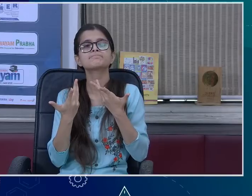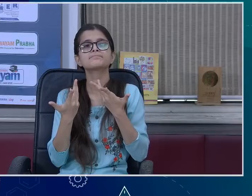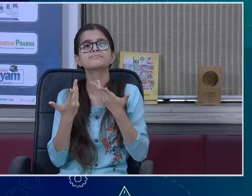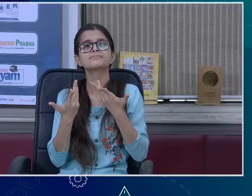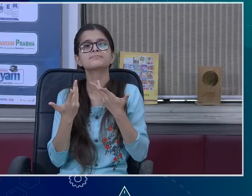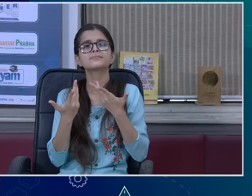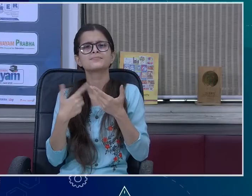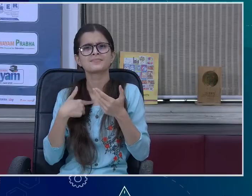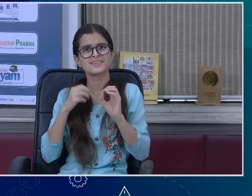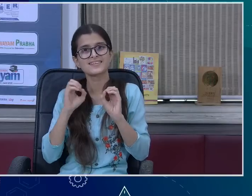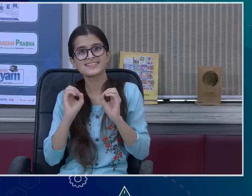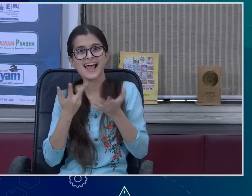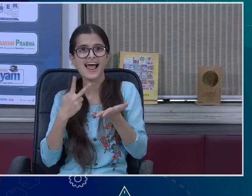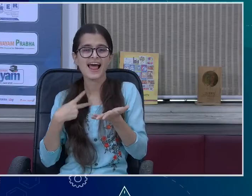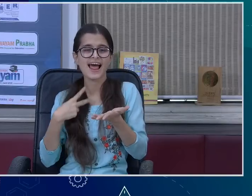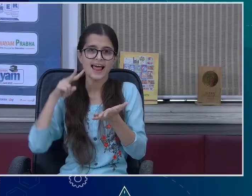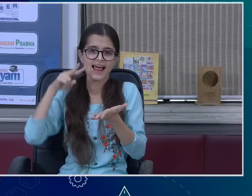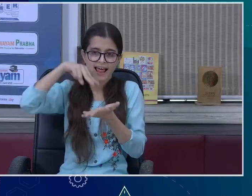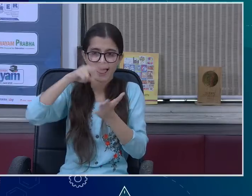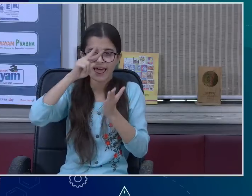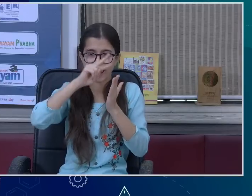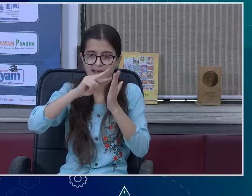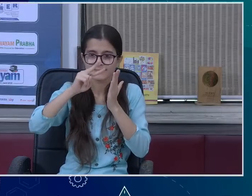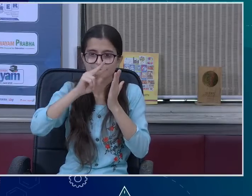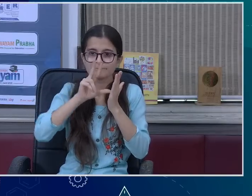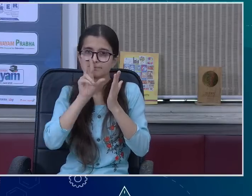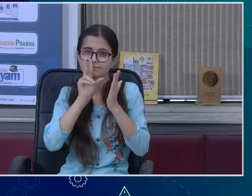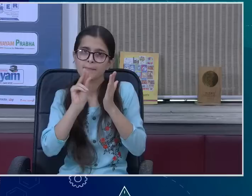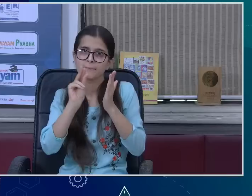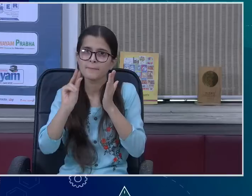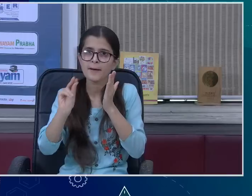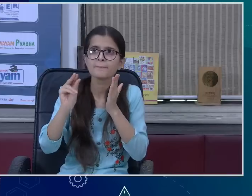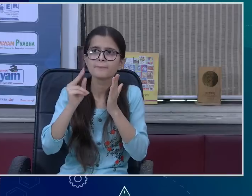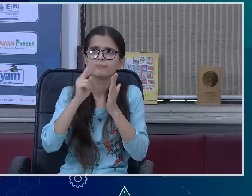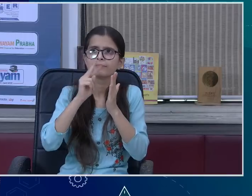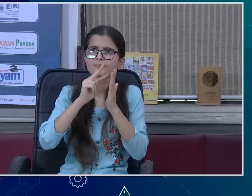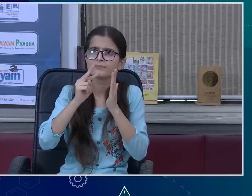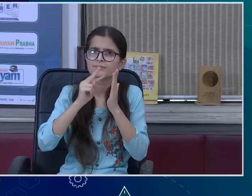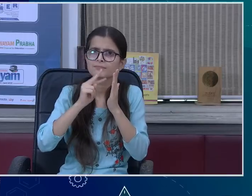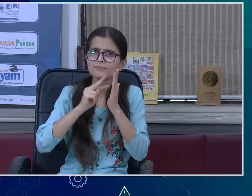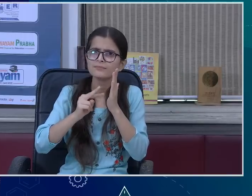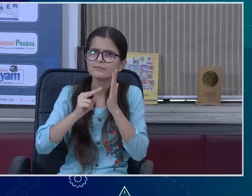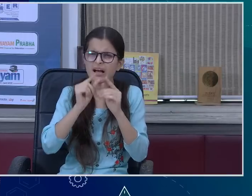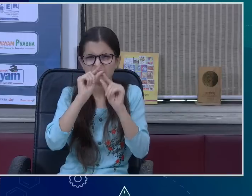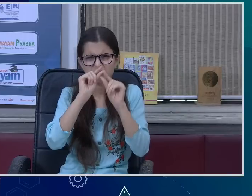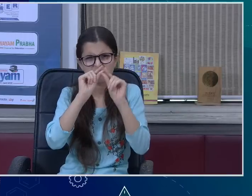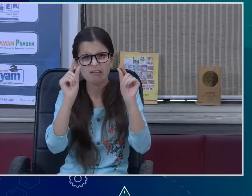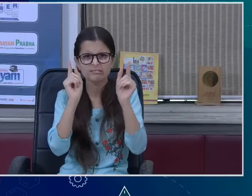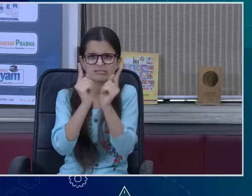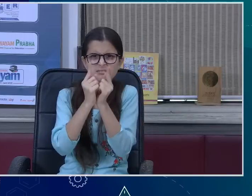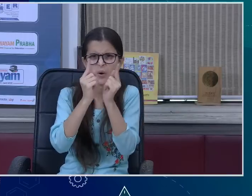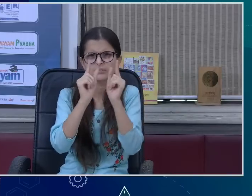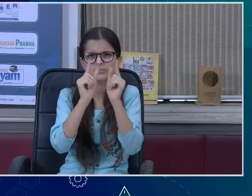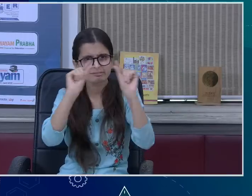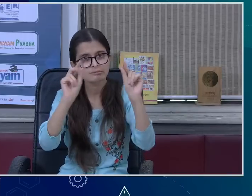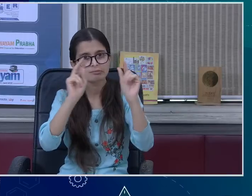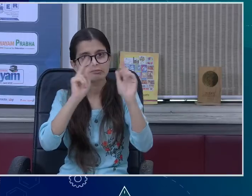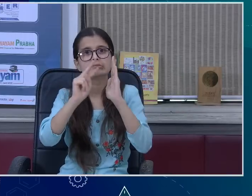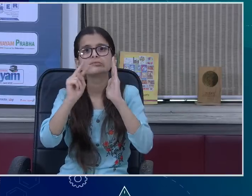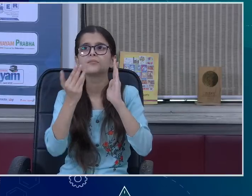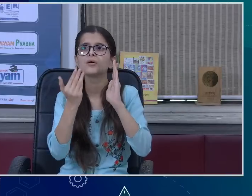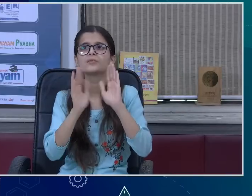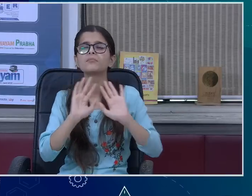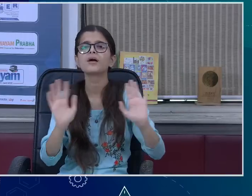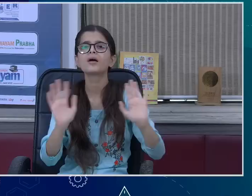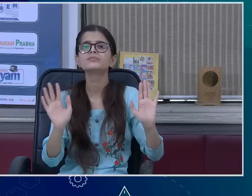time when I stand up to read, everyone else will actually clap for me, even I read 1-2 sentences also. That actually creates